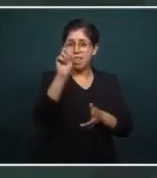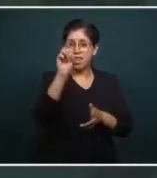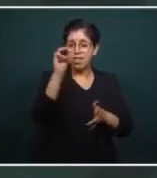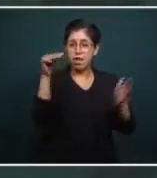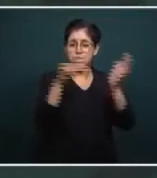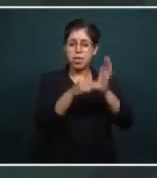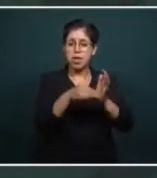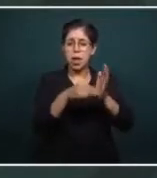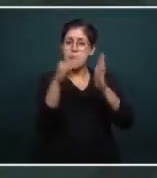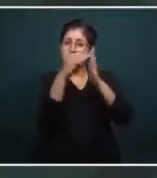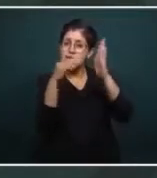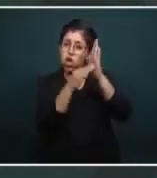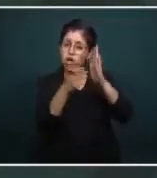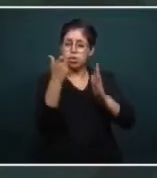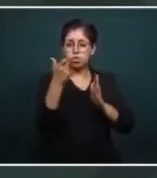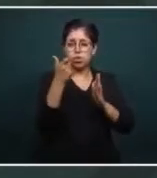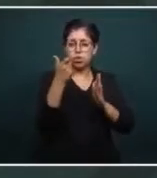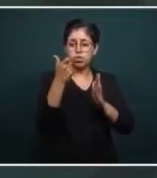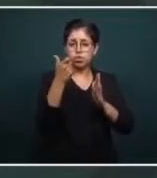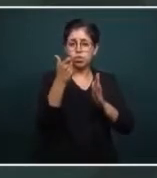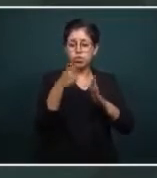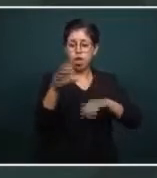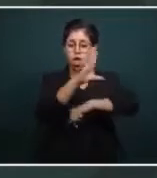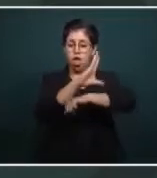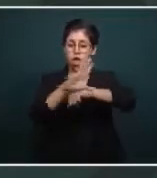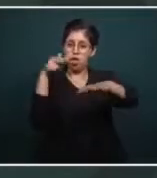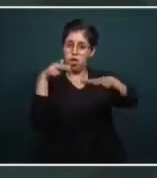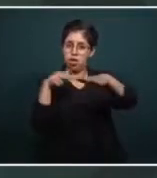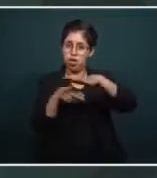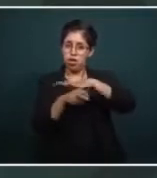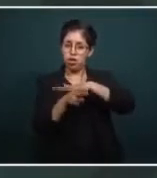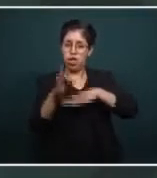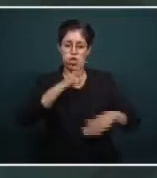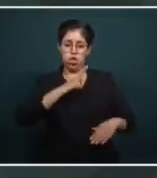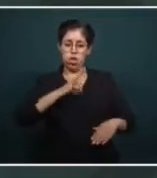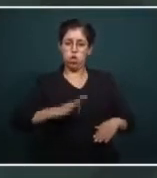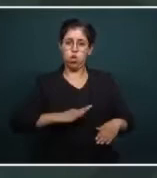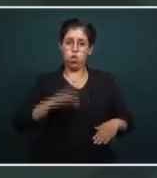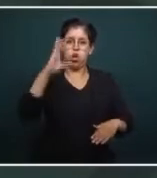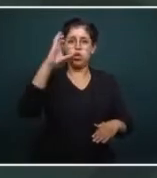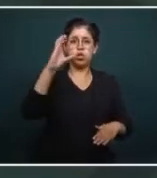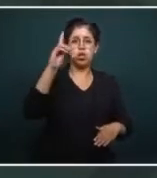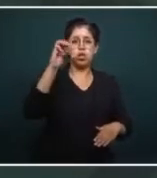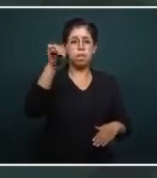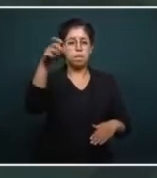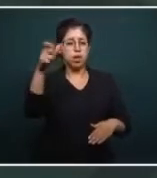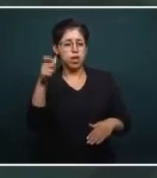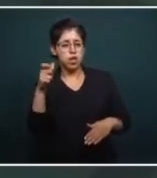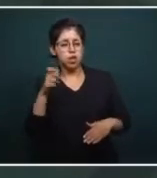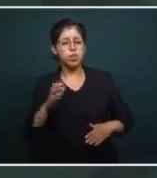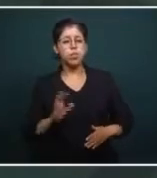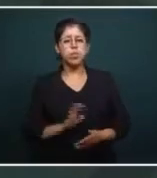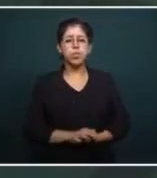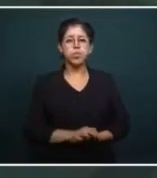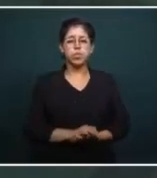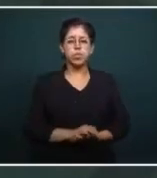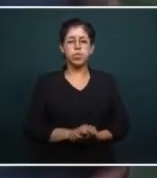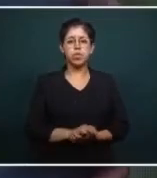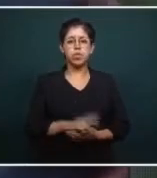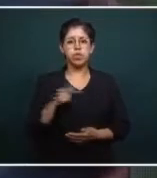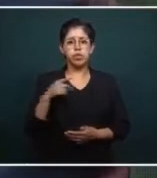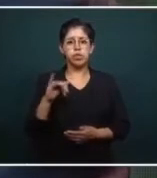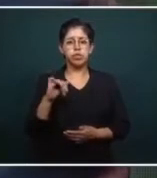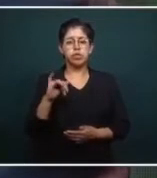de pesos. 30,000 million for the train Toluca, ciudad de in México. Coluca, City Y of se han Mexico.